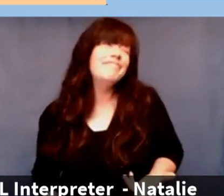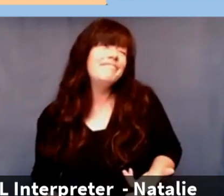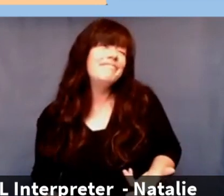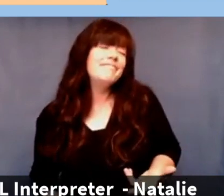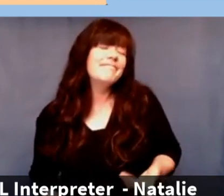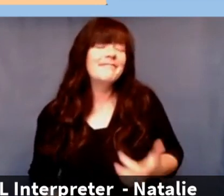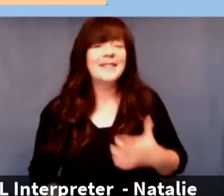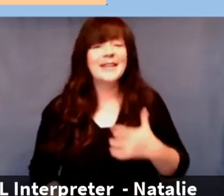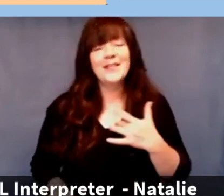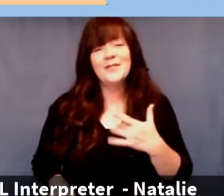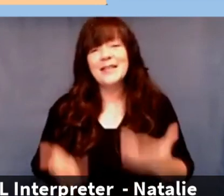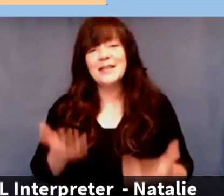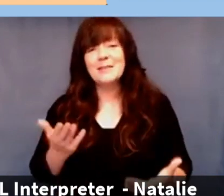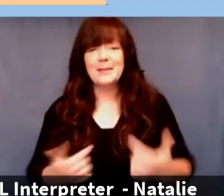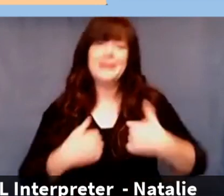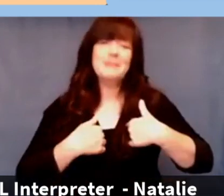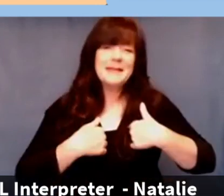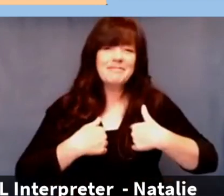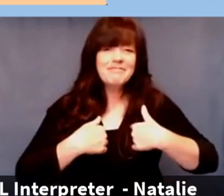I feel like it would be me.